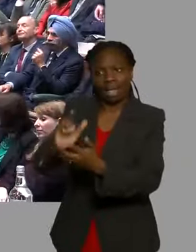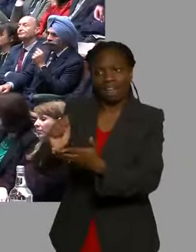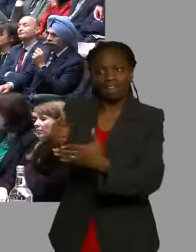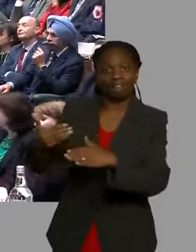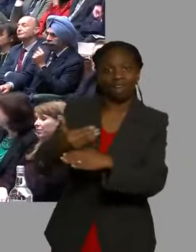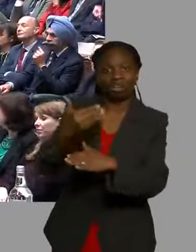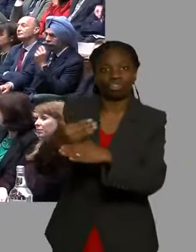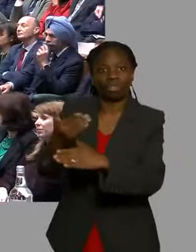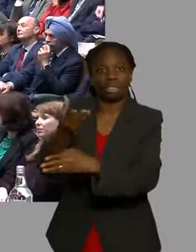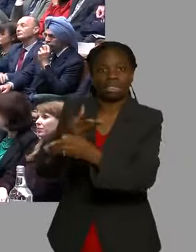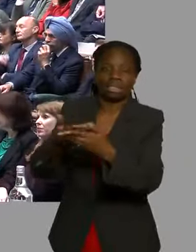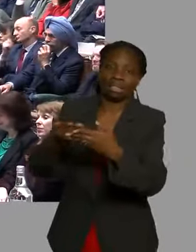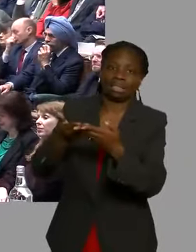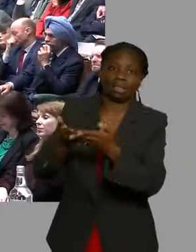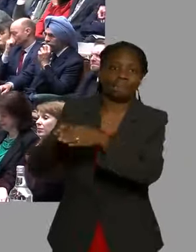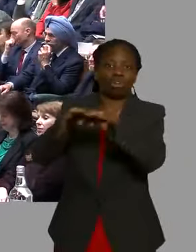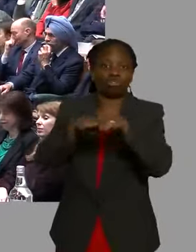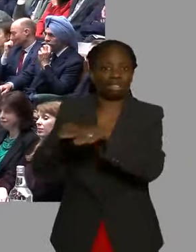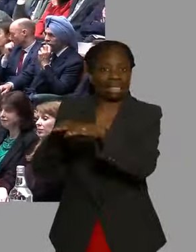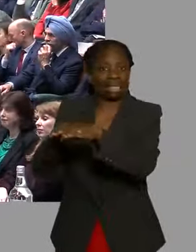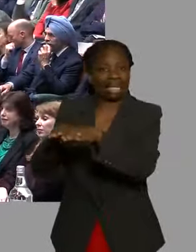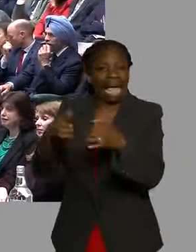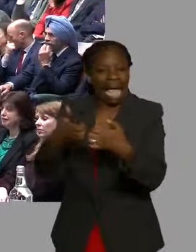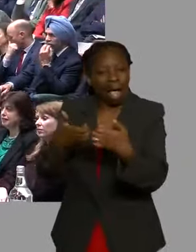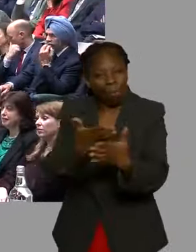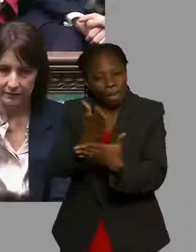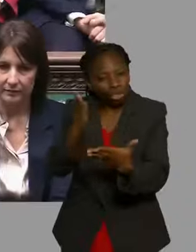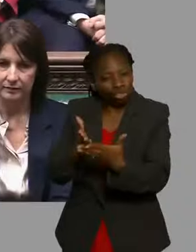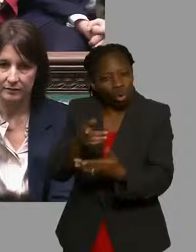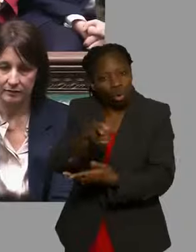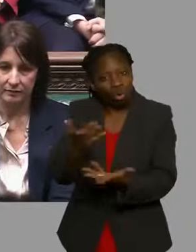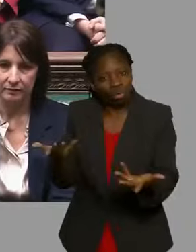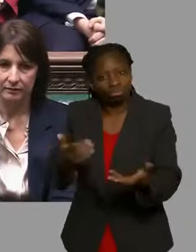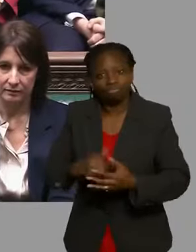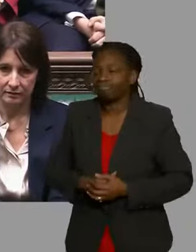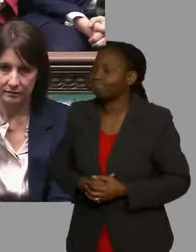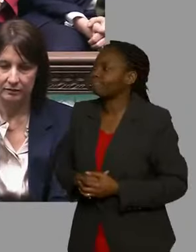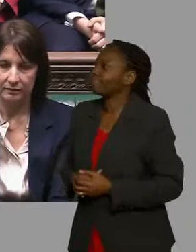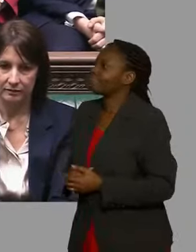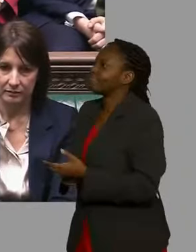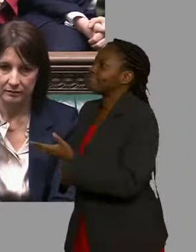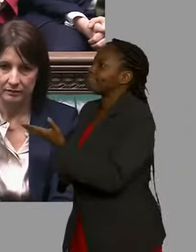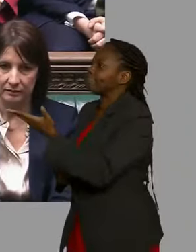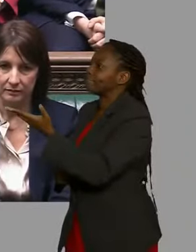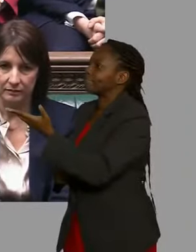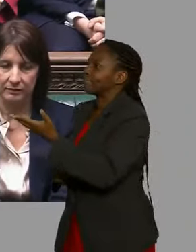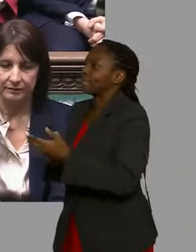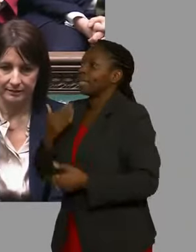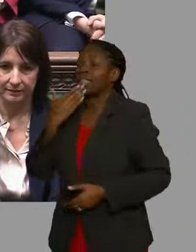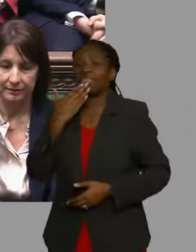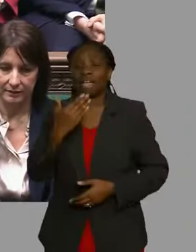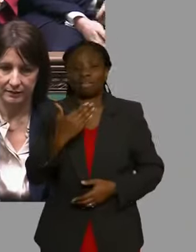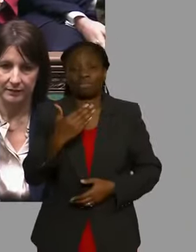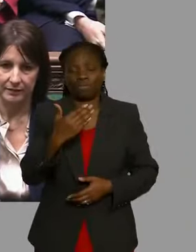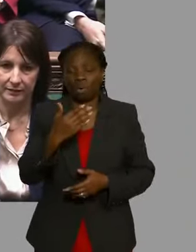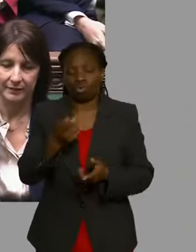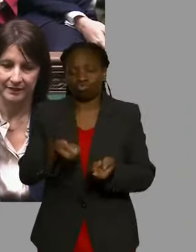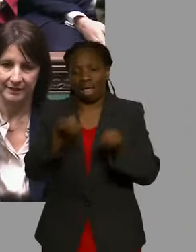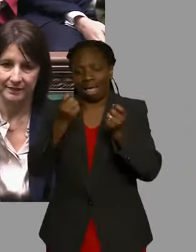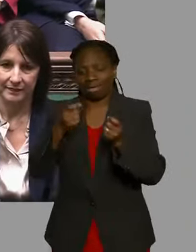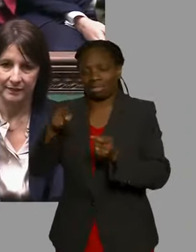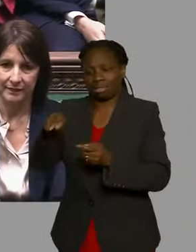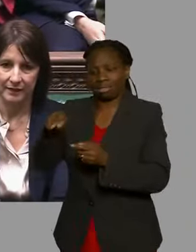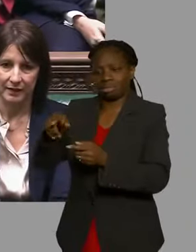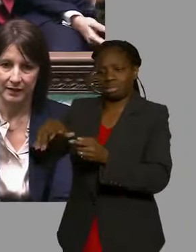Well, I thank you for drawing attention to the people of Syria and to the health workers of all backgrounds who do vital work in